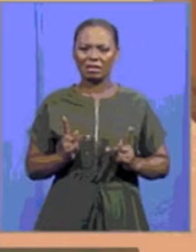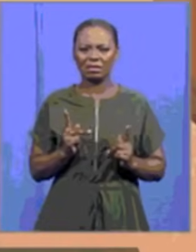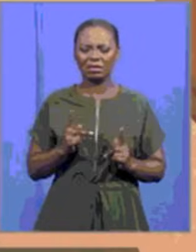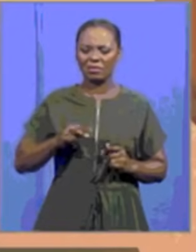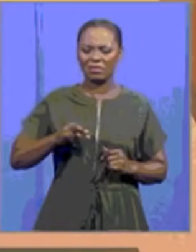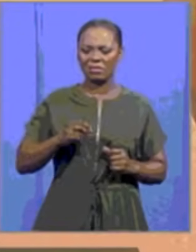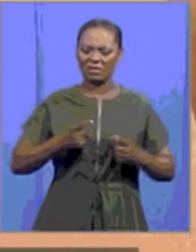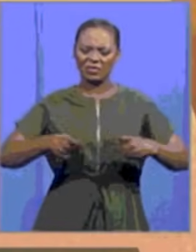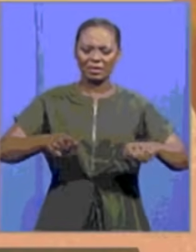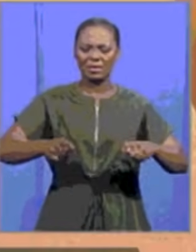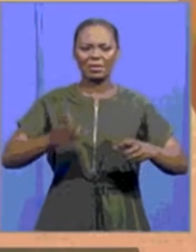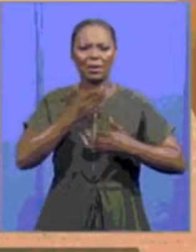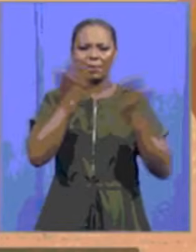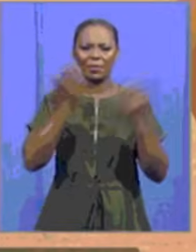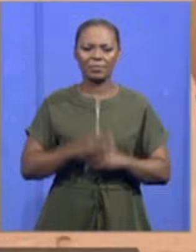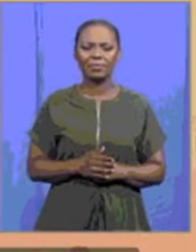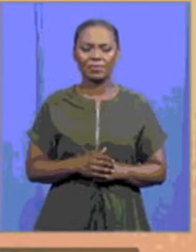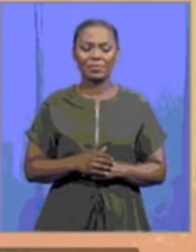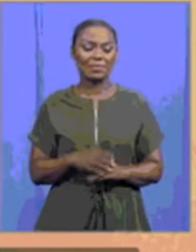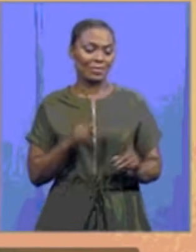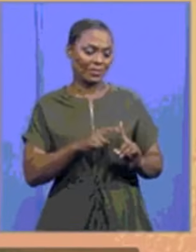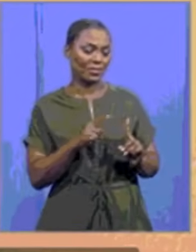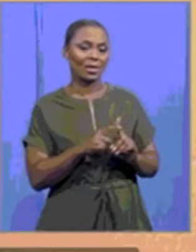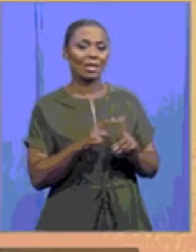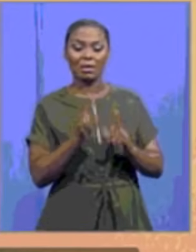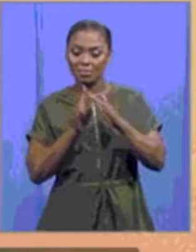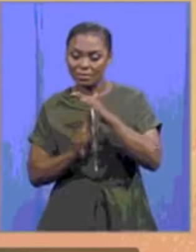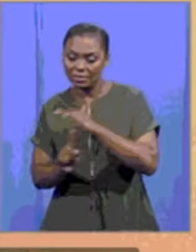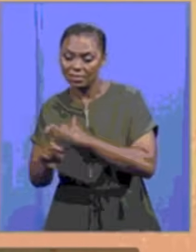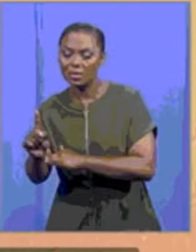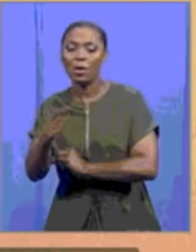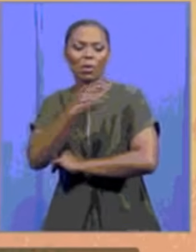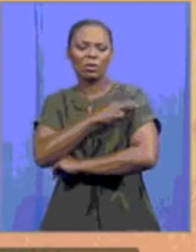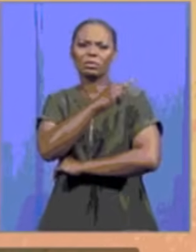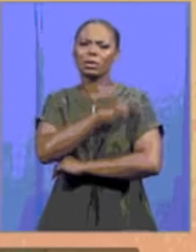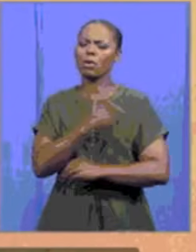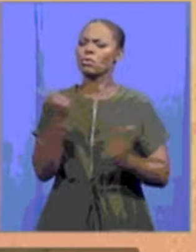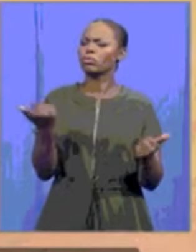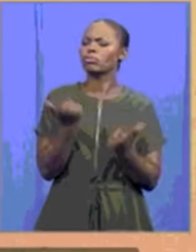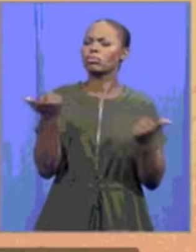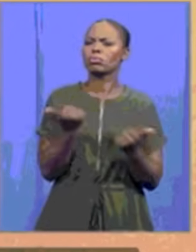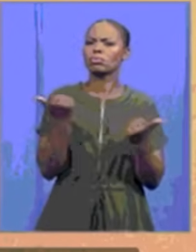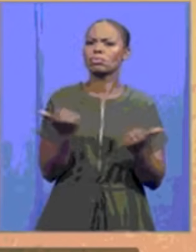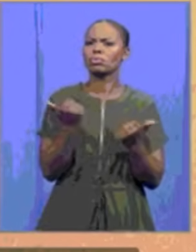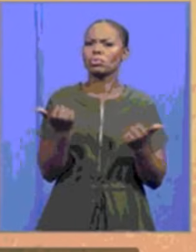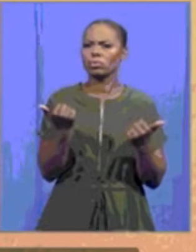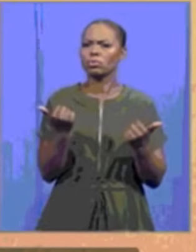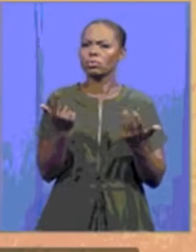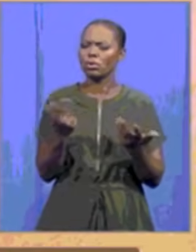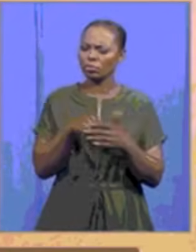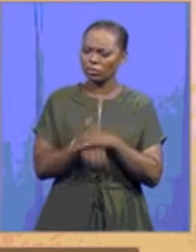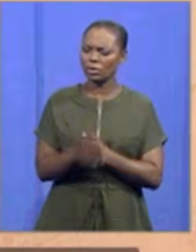o ngene esibhedlela uqale o re ge Nthabiseng a ya bookelong e be a le gabotse re makatše ge Nthabiseng a šetše a le maemong ao a lego